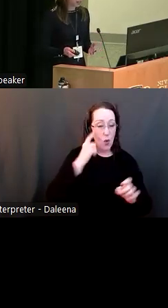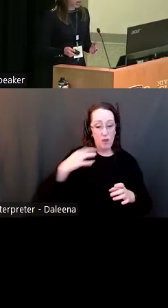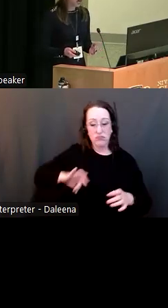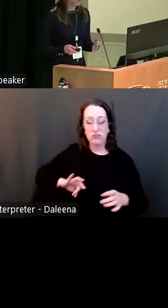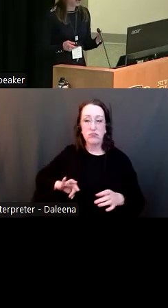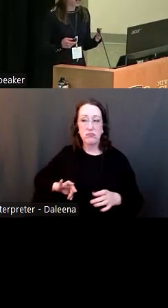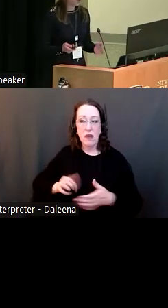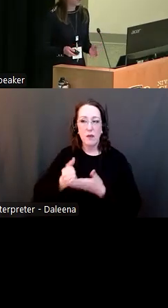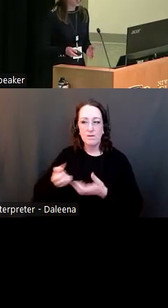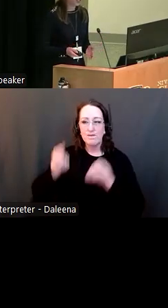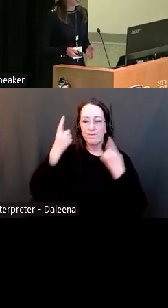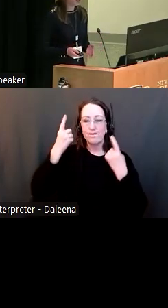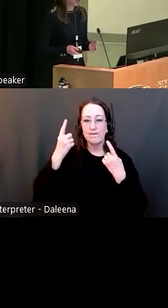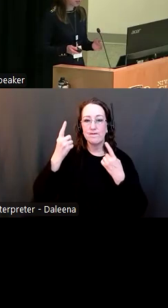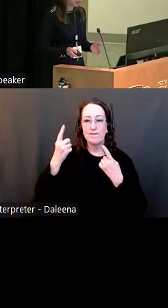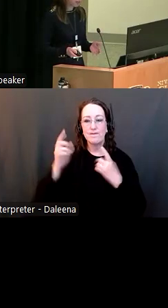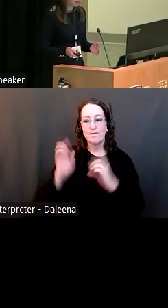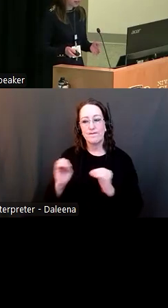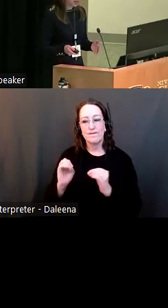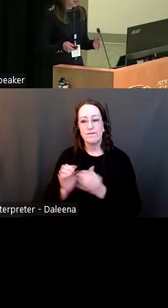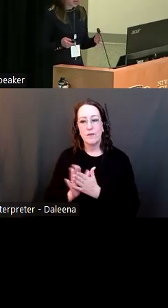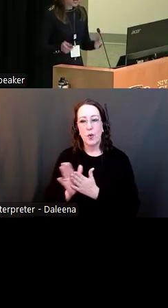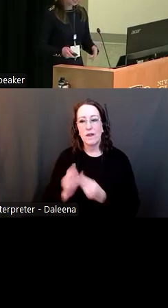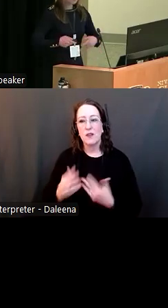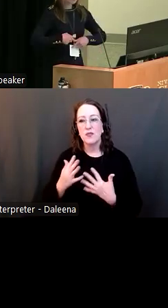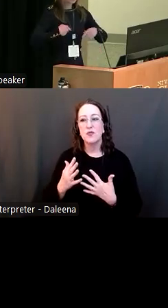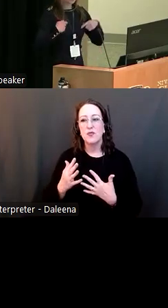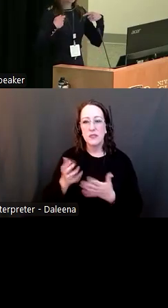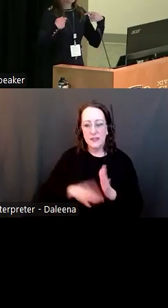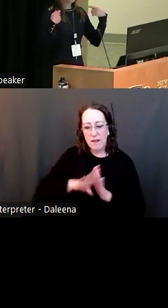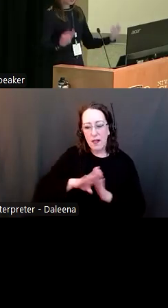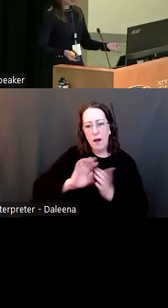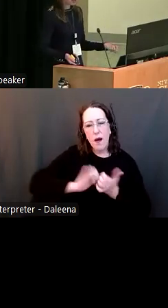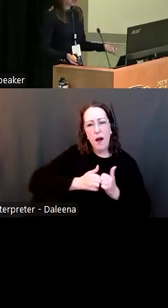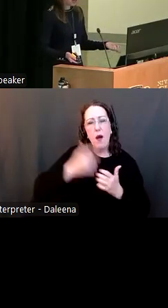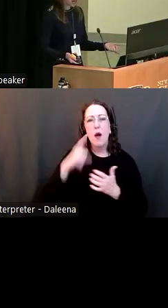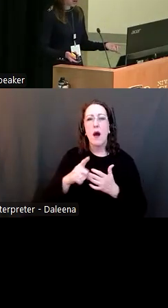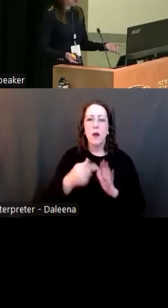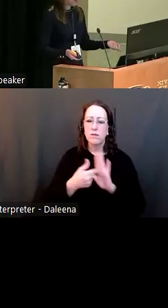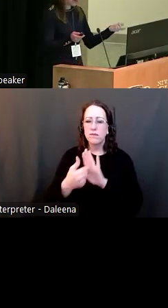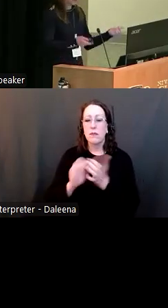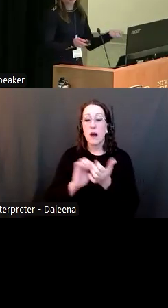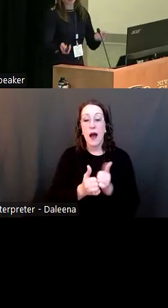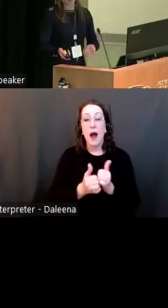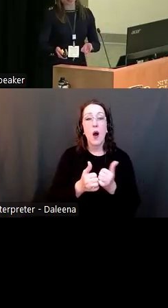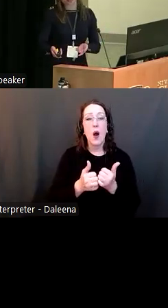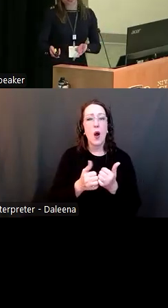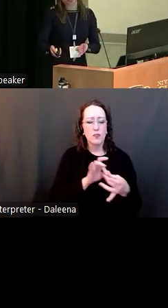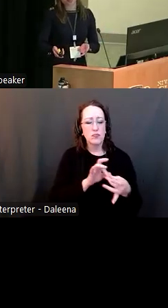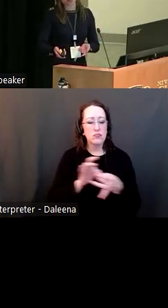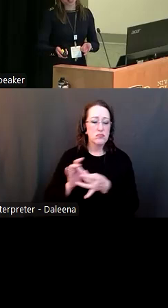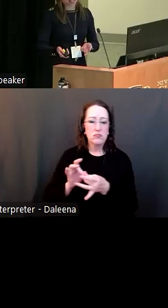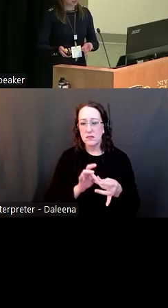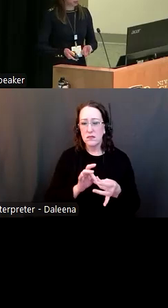understand how amotivation symptoms develop, and maybe this will reveal to us how they relate to